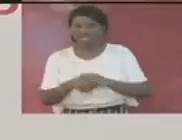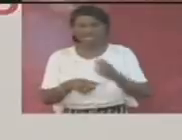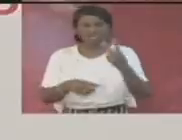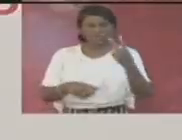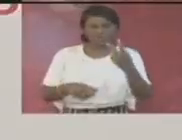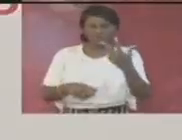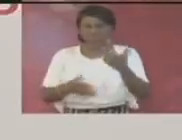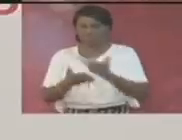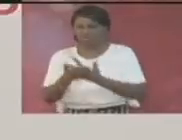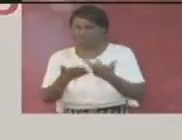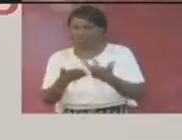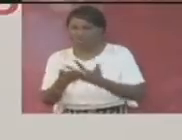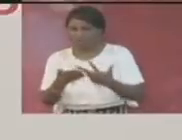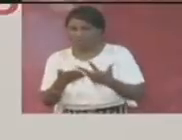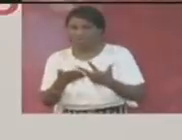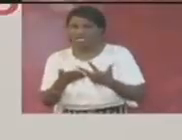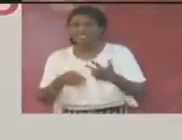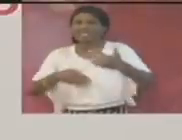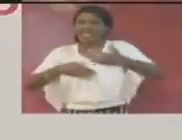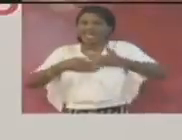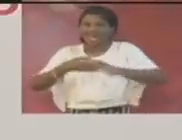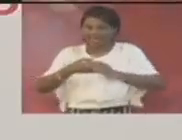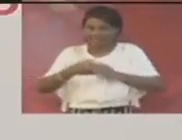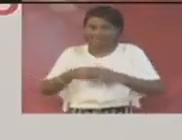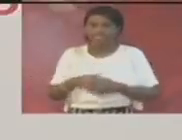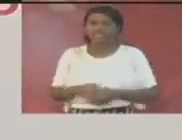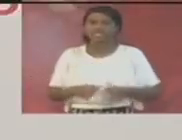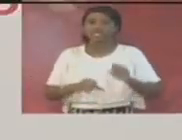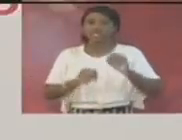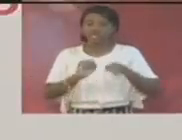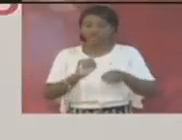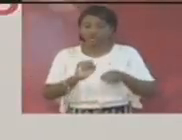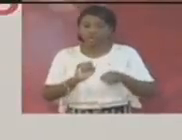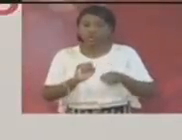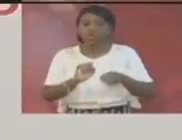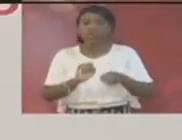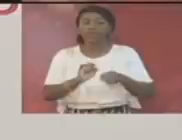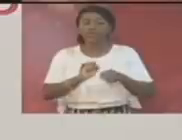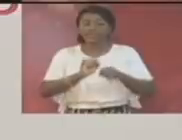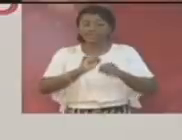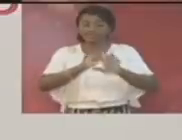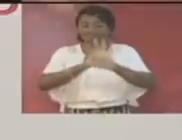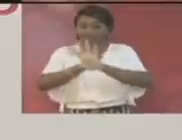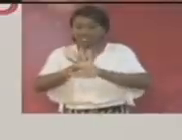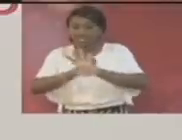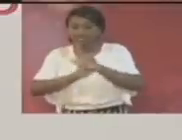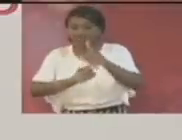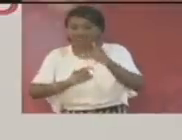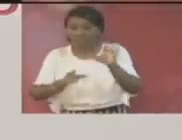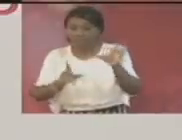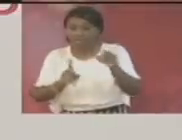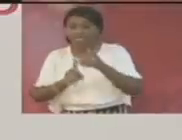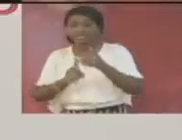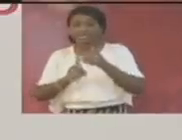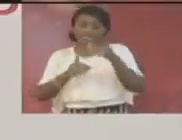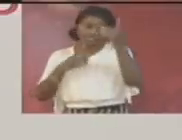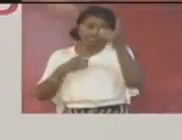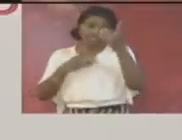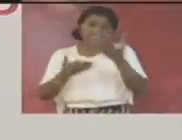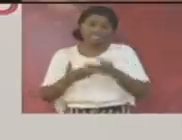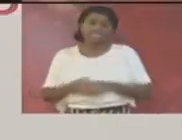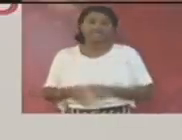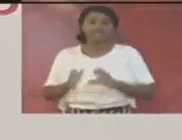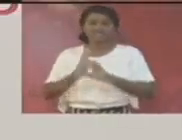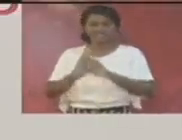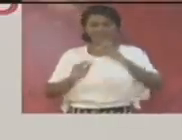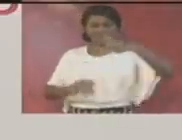thereafter vaccination. And what it does, it supposed to prevent disease. What happens, for example, let's use the Pfizer